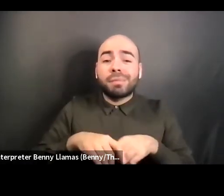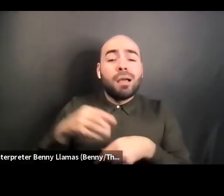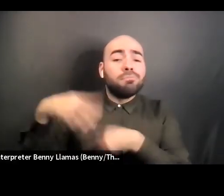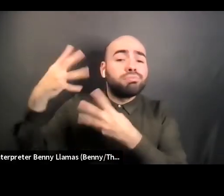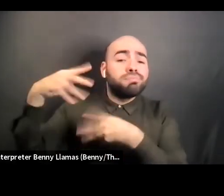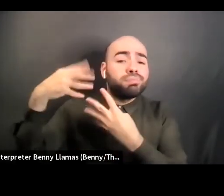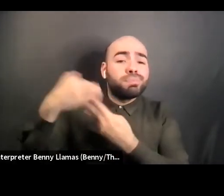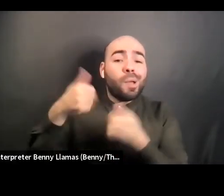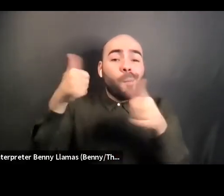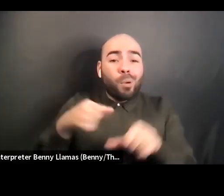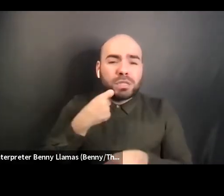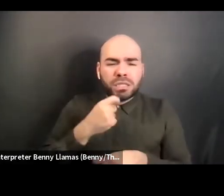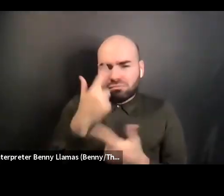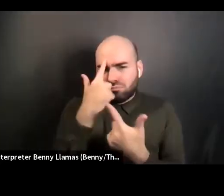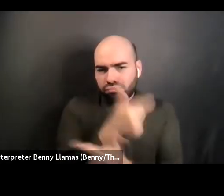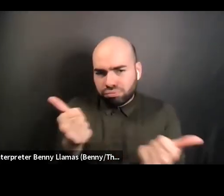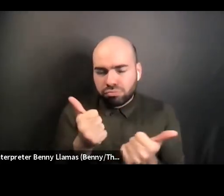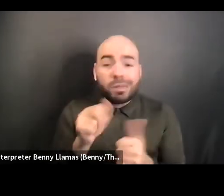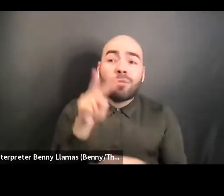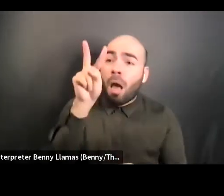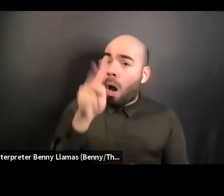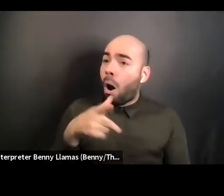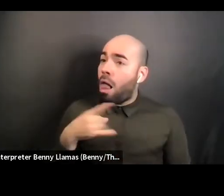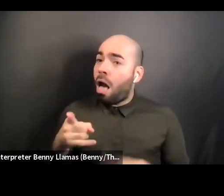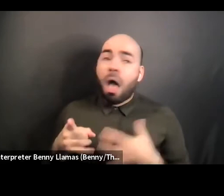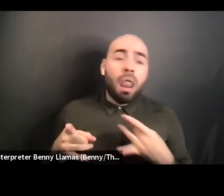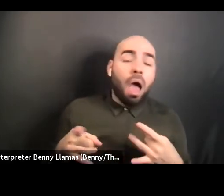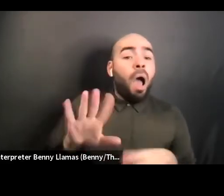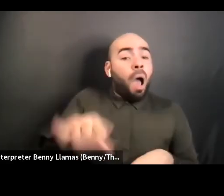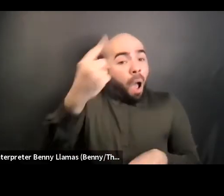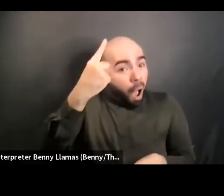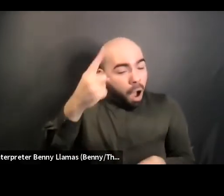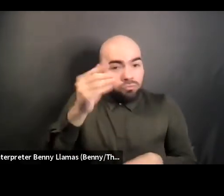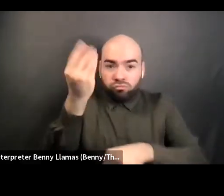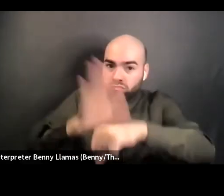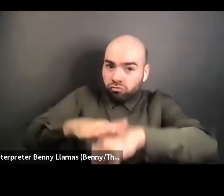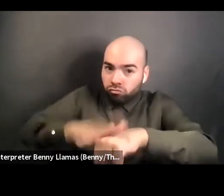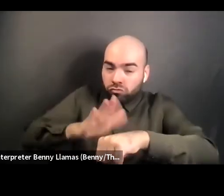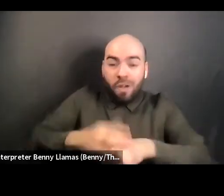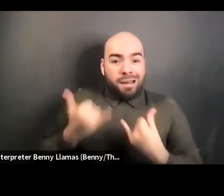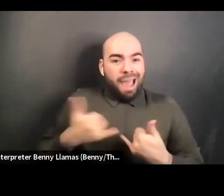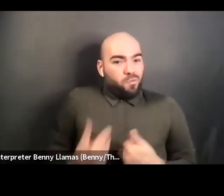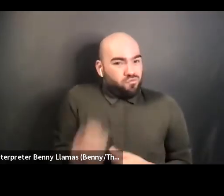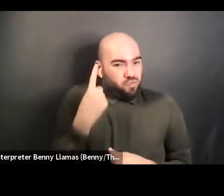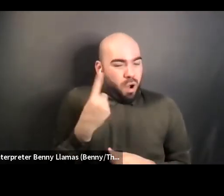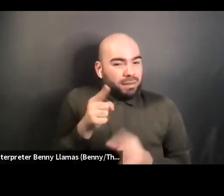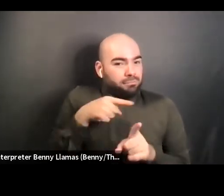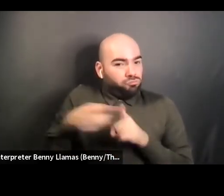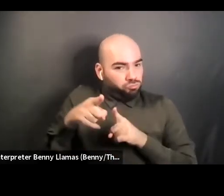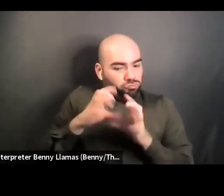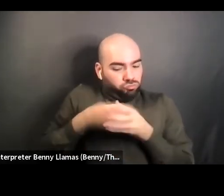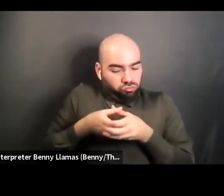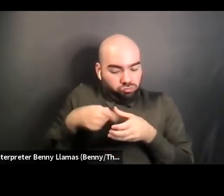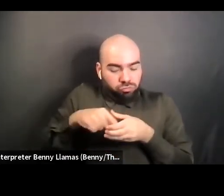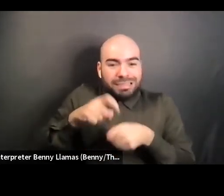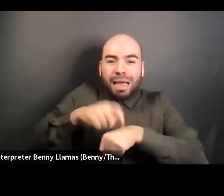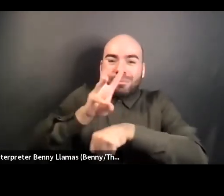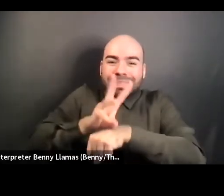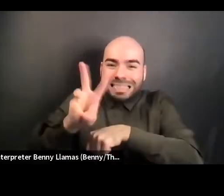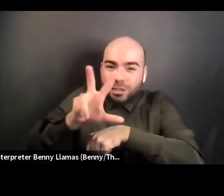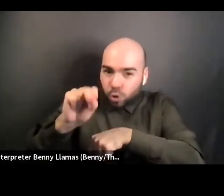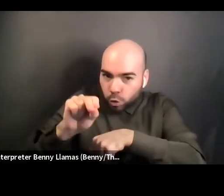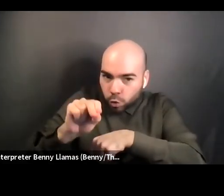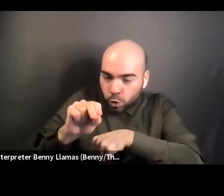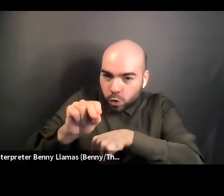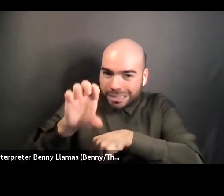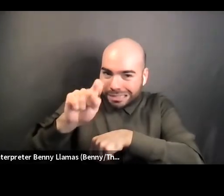but we do have one special affinity space left for today, and that will start at 6:30 p.m. And if you